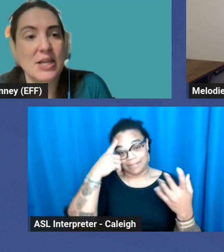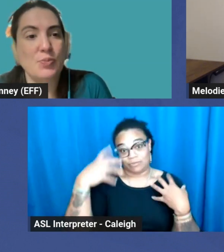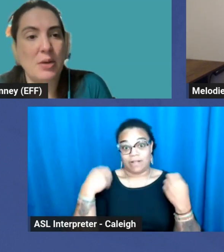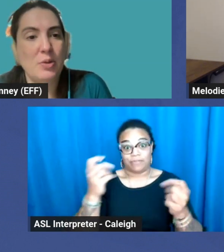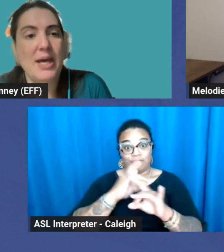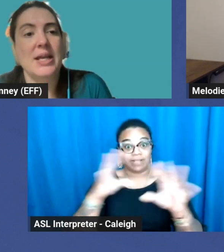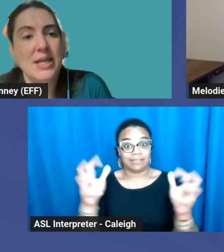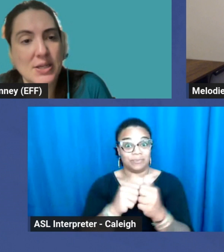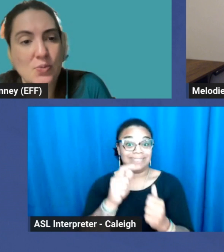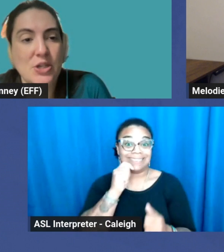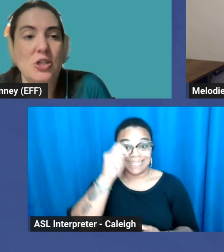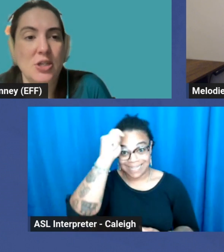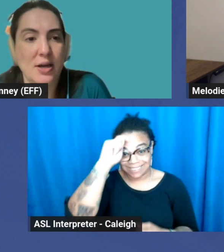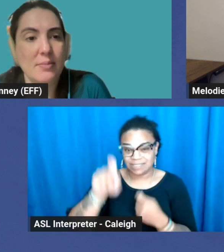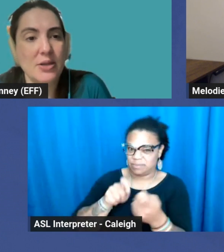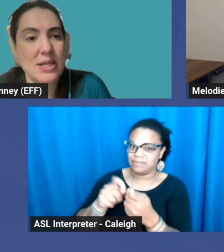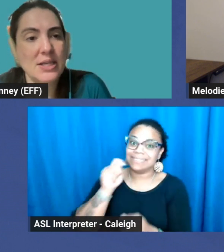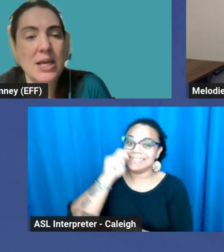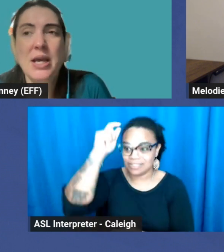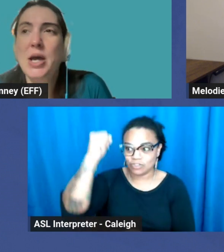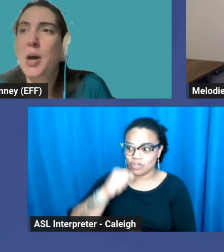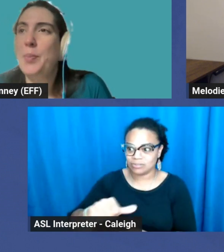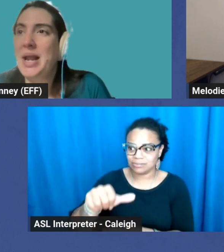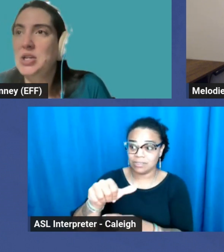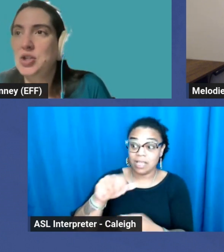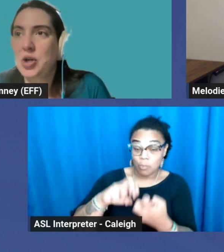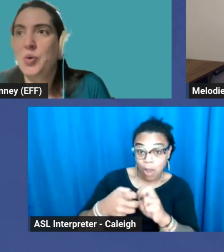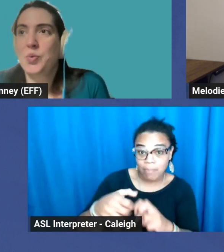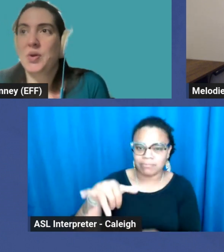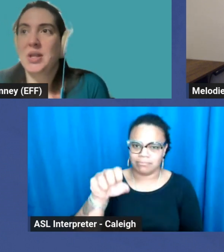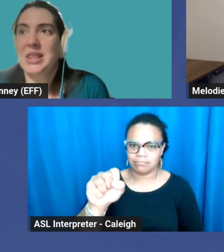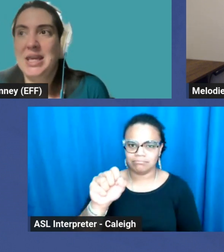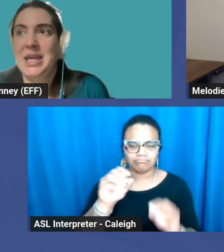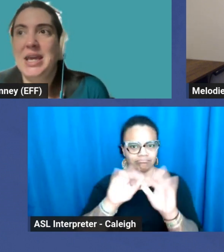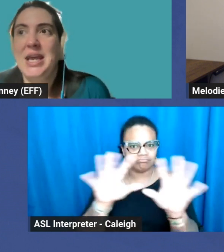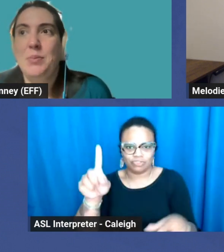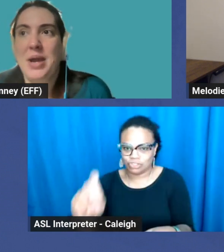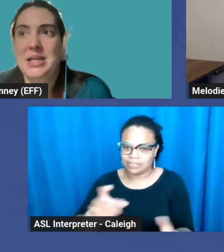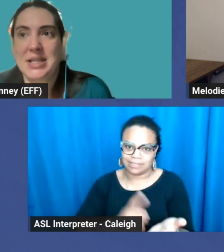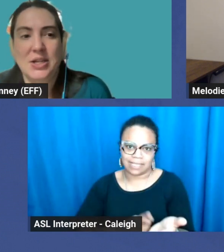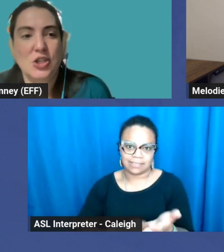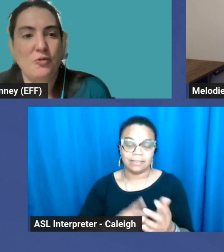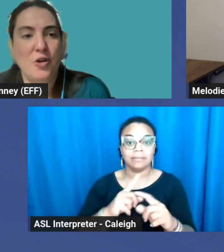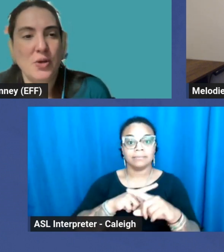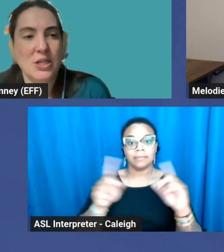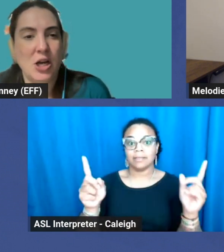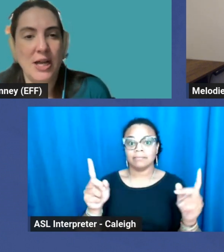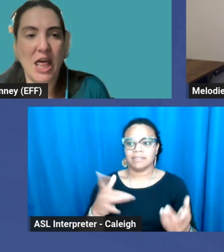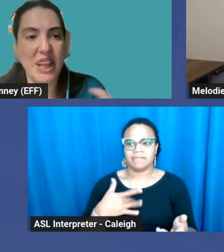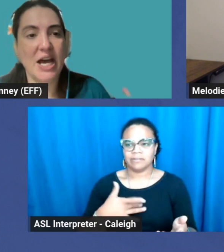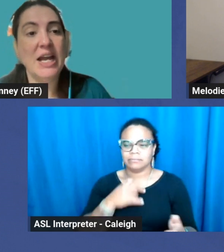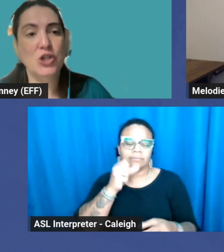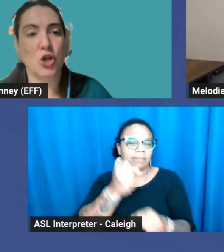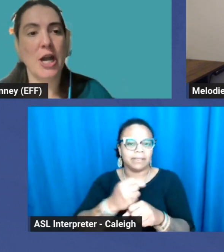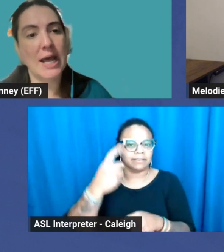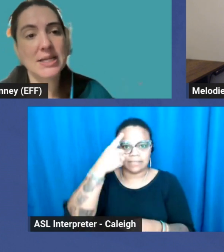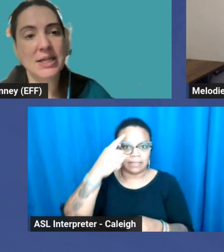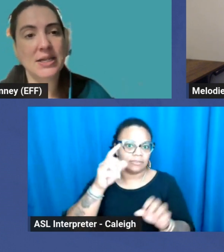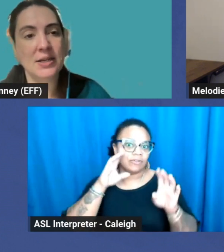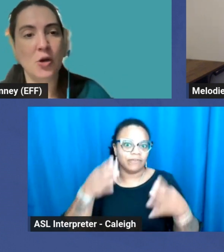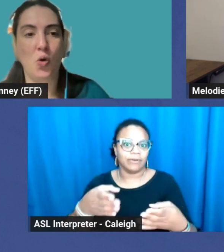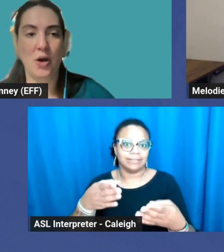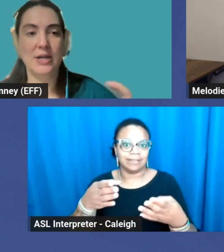yes, that is problematic. Yes, we should talk about this, but I don't think it makes sense to focus on the